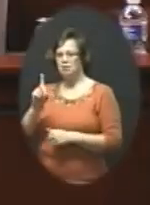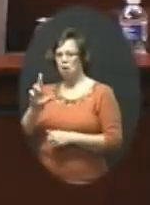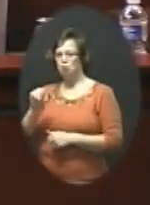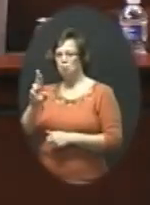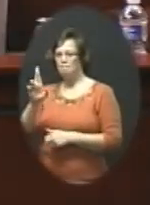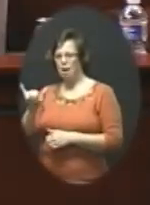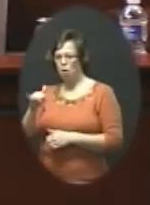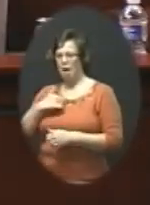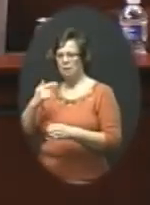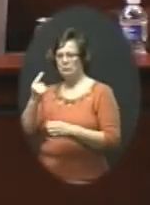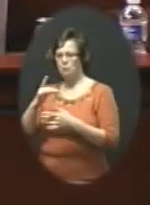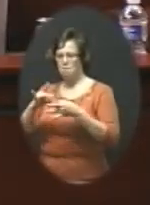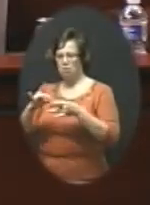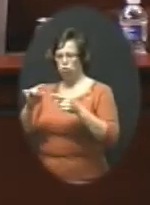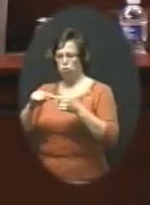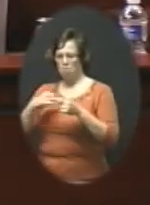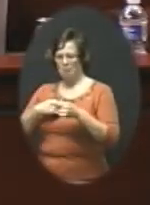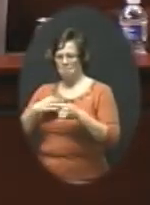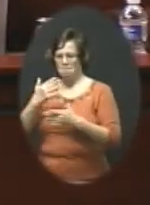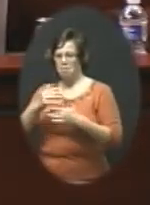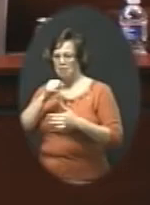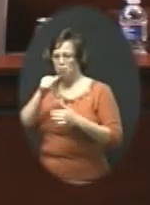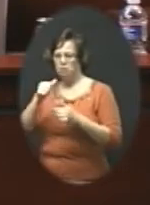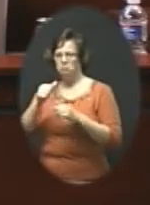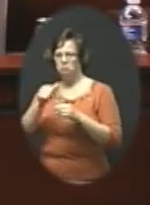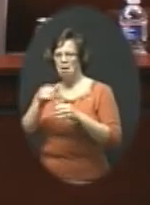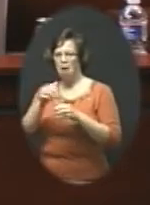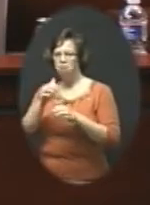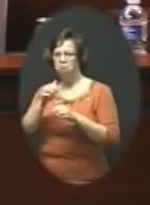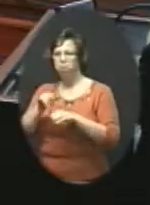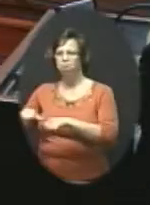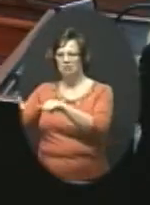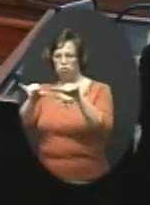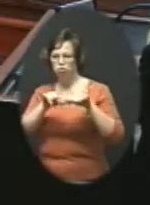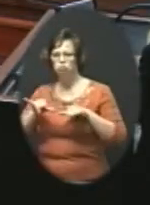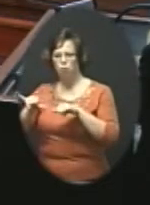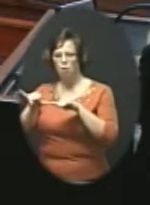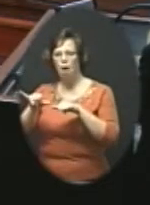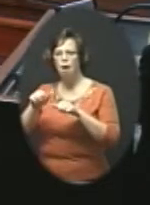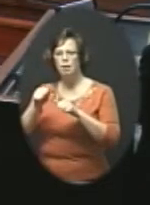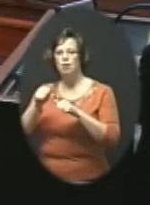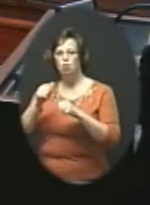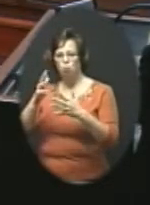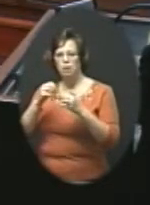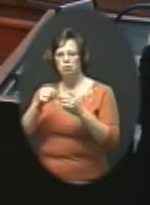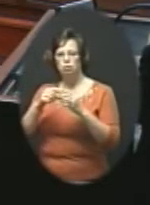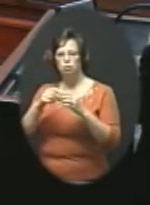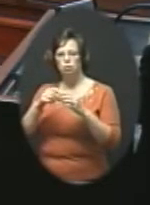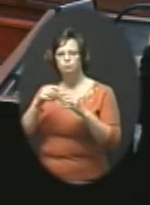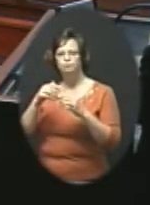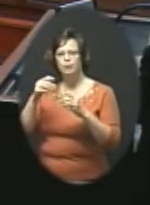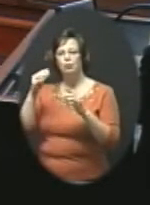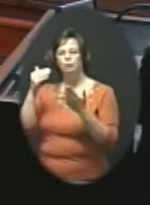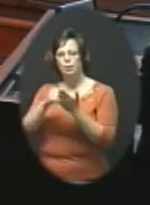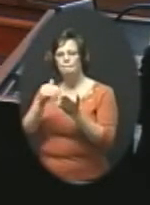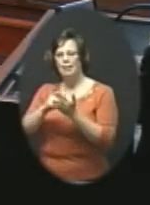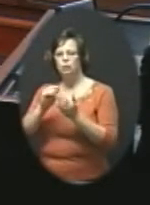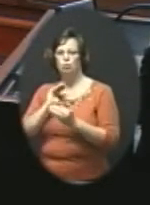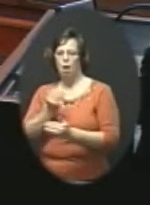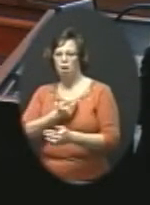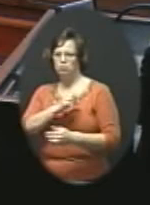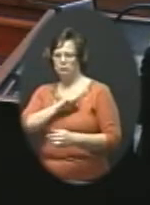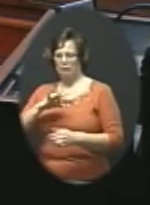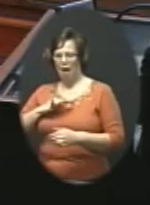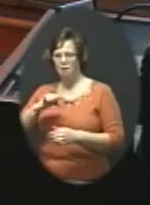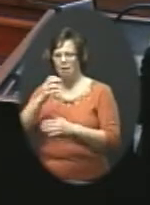I had someone mention to me that maybe that wasn't done across the board in all cases, and so we just need to reiterate to our staff that we don't take anything for